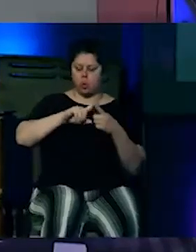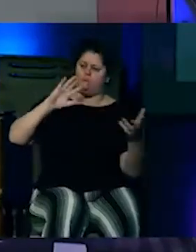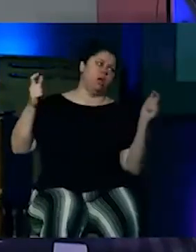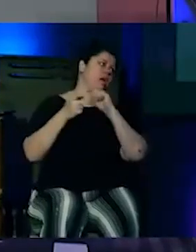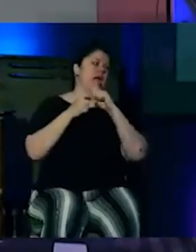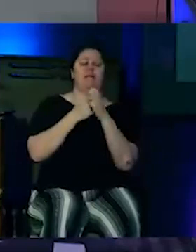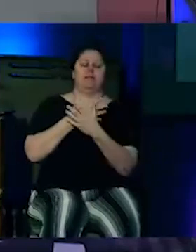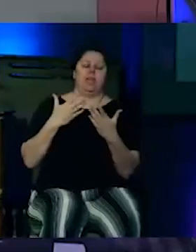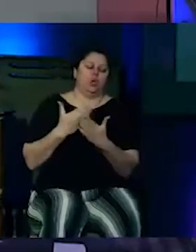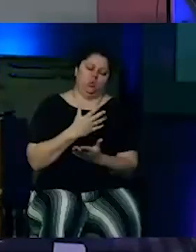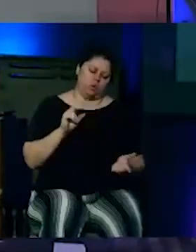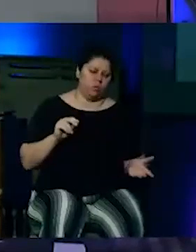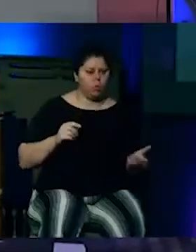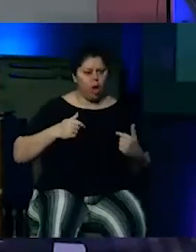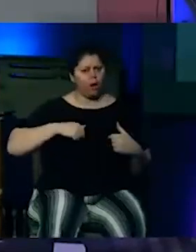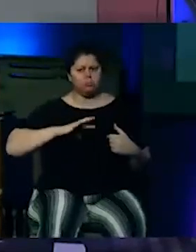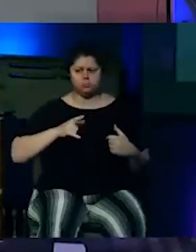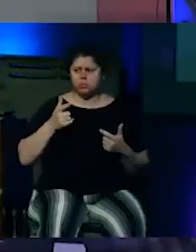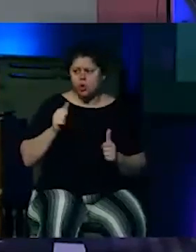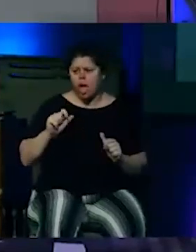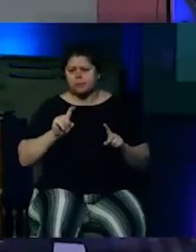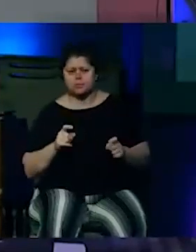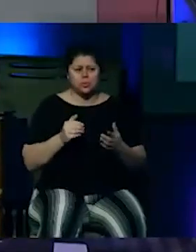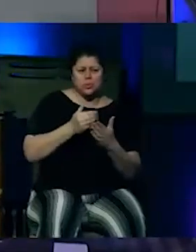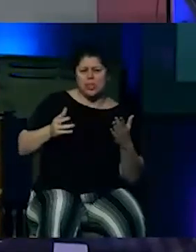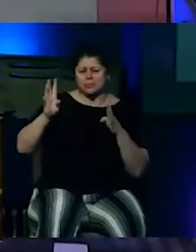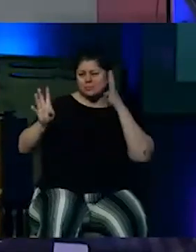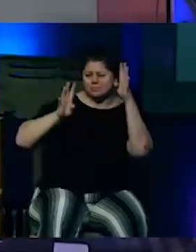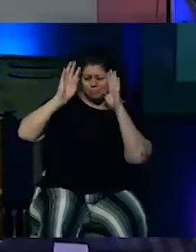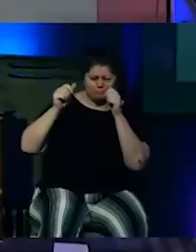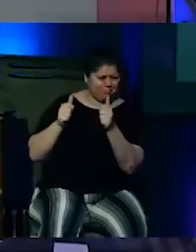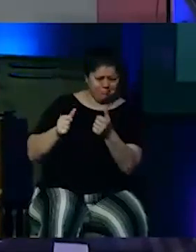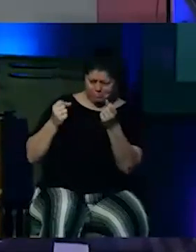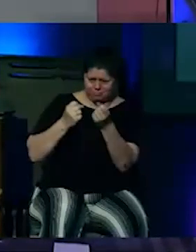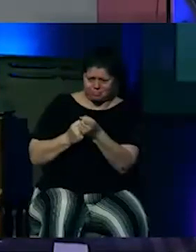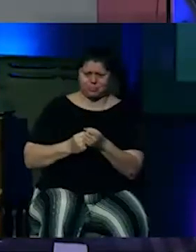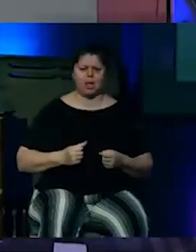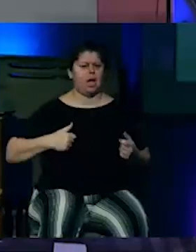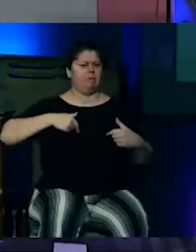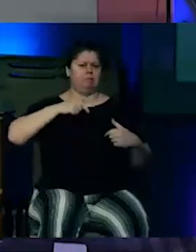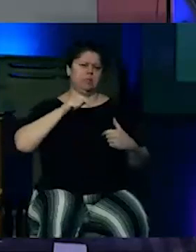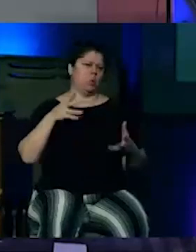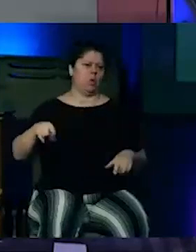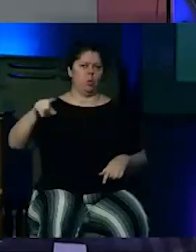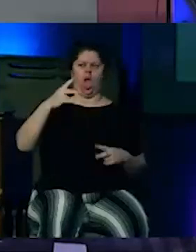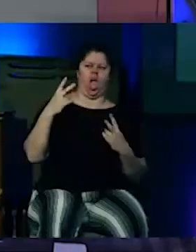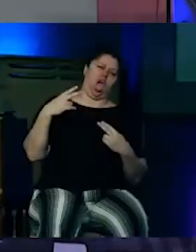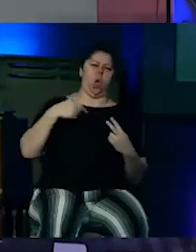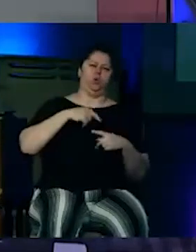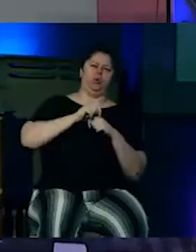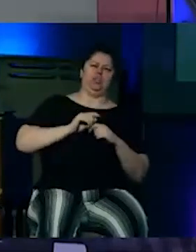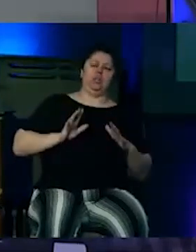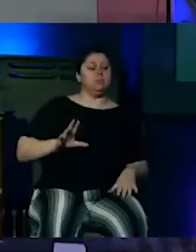Now, I am cool for, you know, people trying new things and innovation and all that. I don't want people to think I'm like a traditionalist. But I also